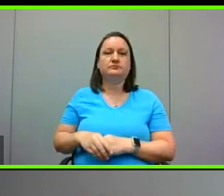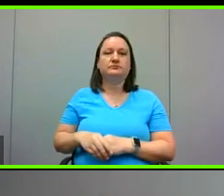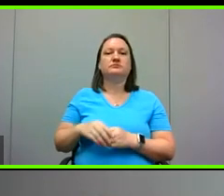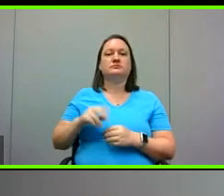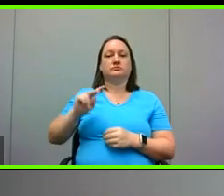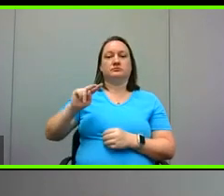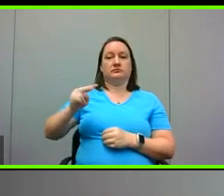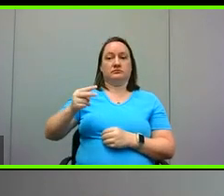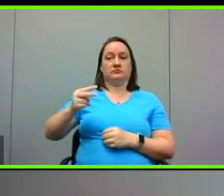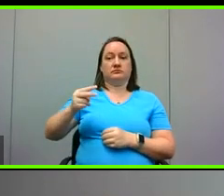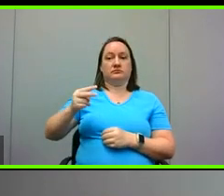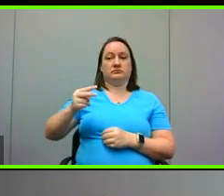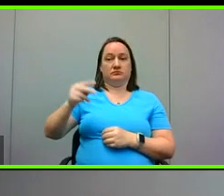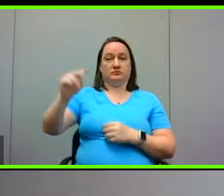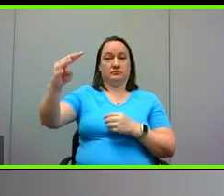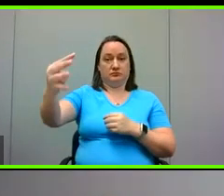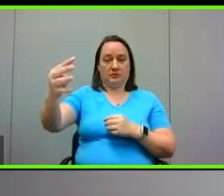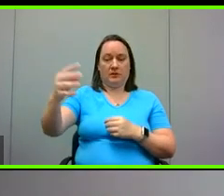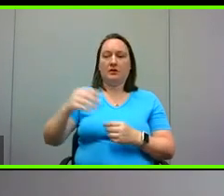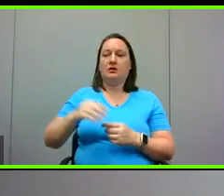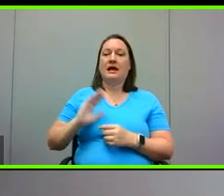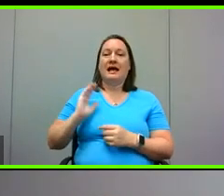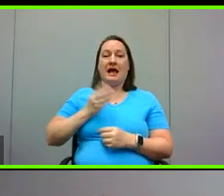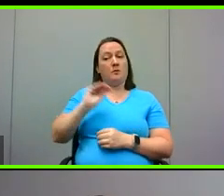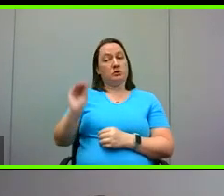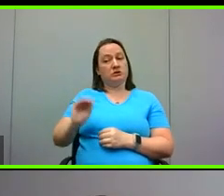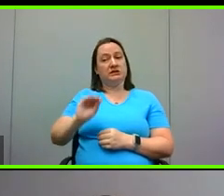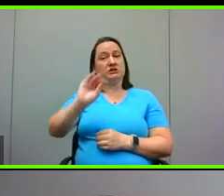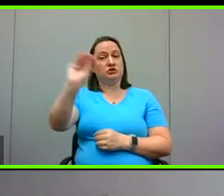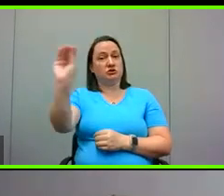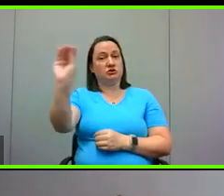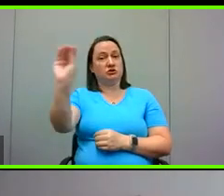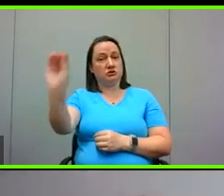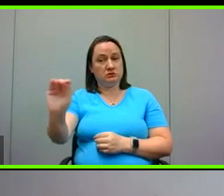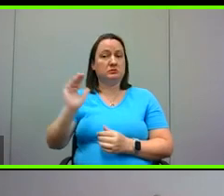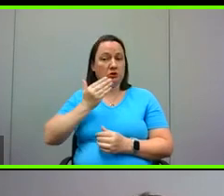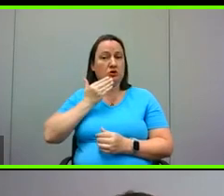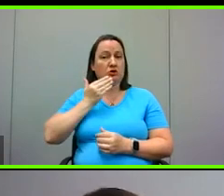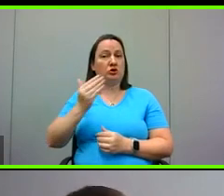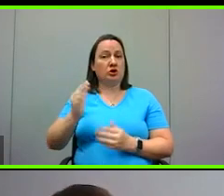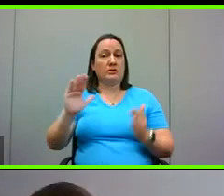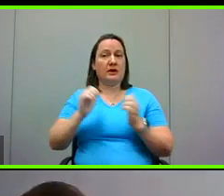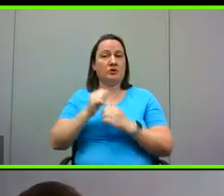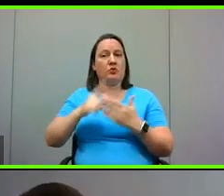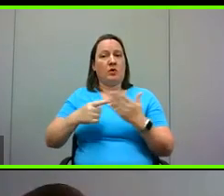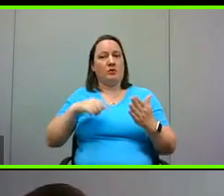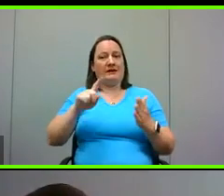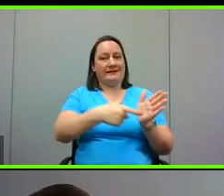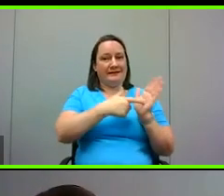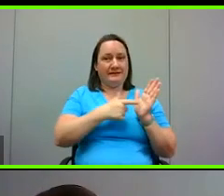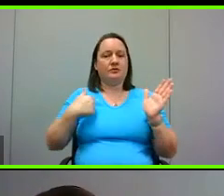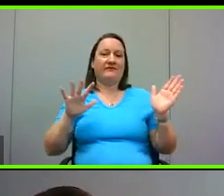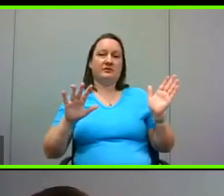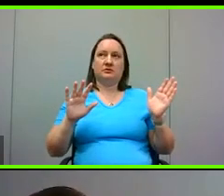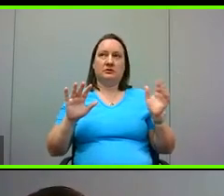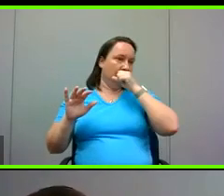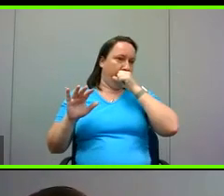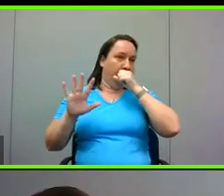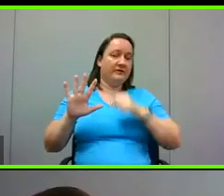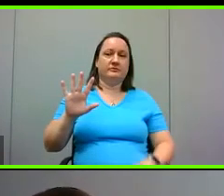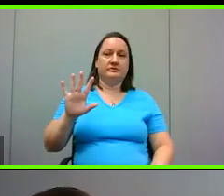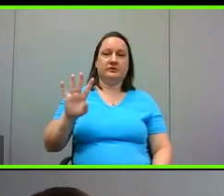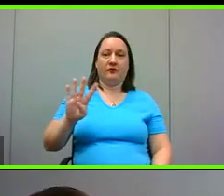look good compared to where we need to be. We're 54% currently for people that are